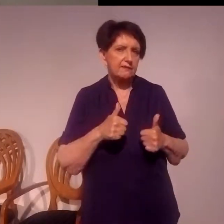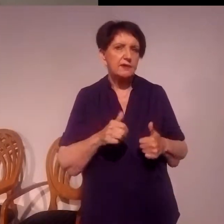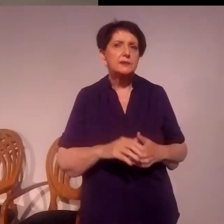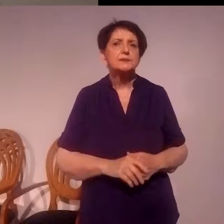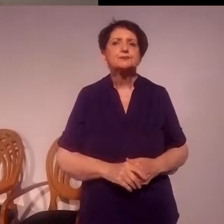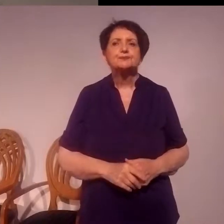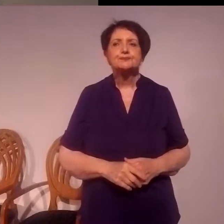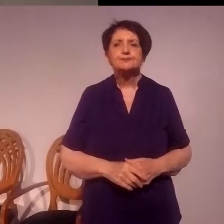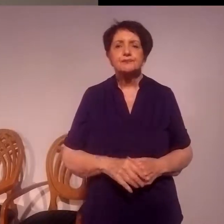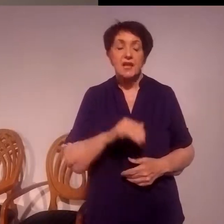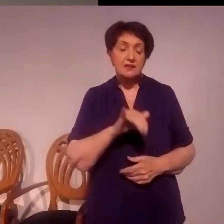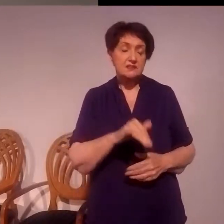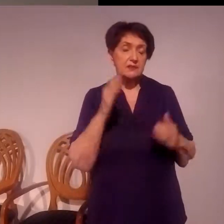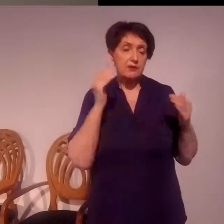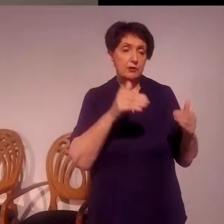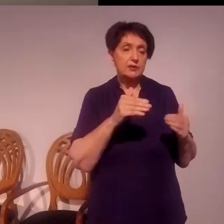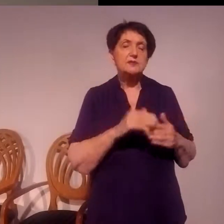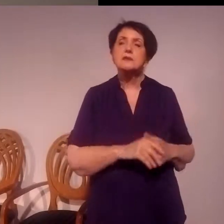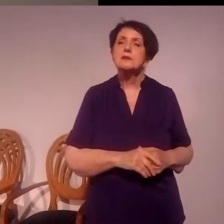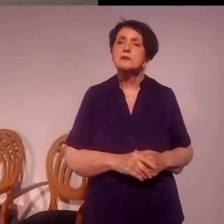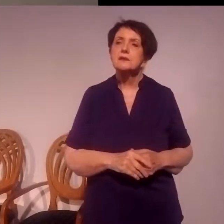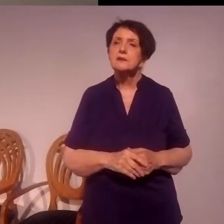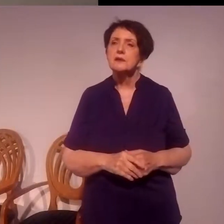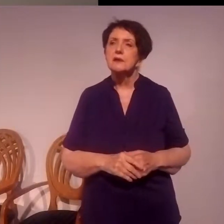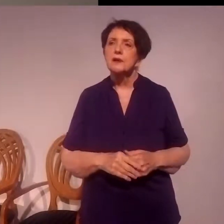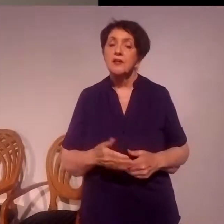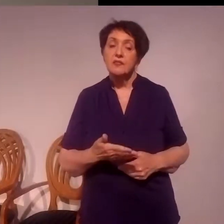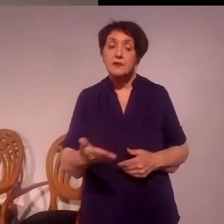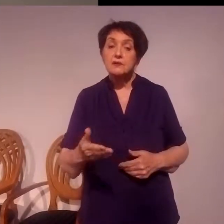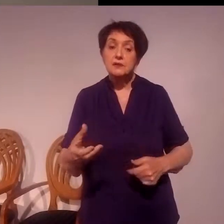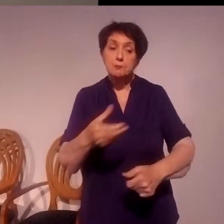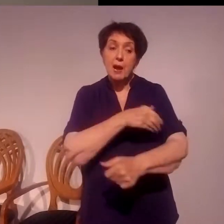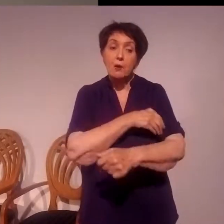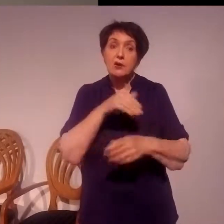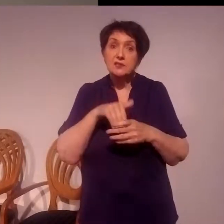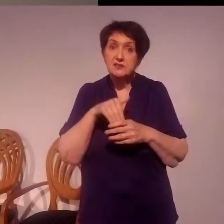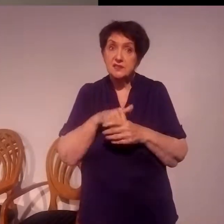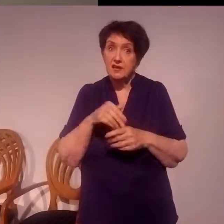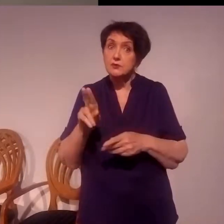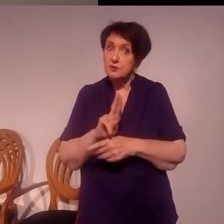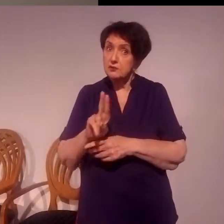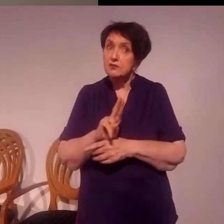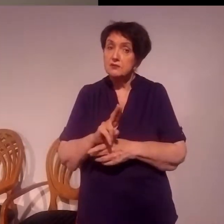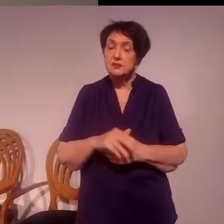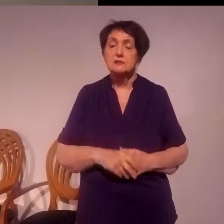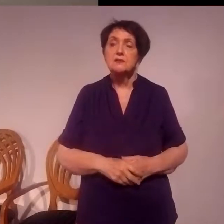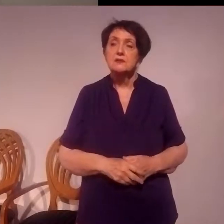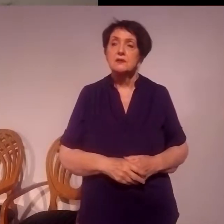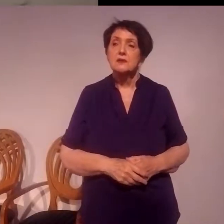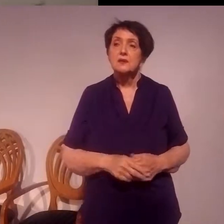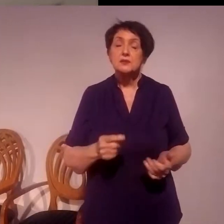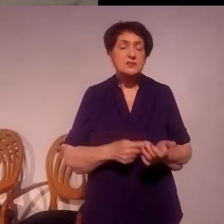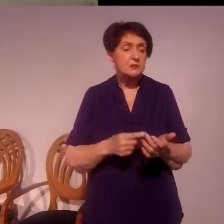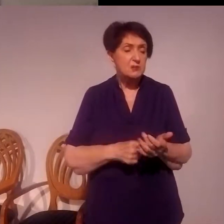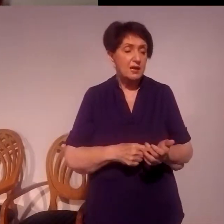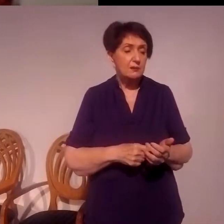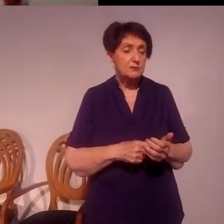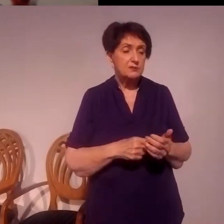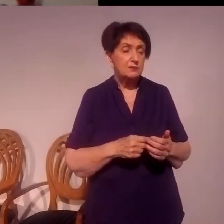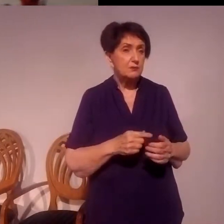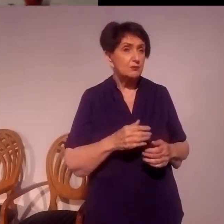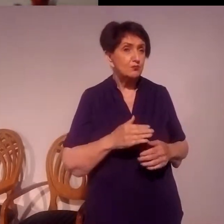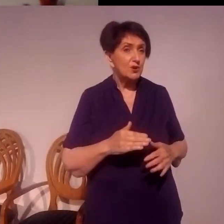time. And that's great. So there is a power within that we can use. And sometimes we don't focus